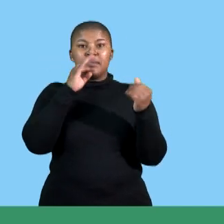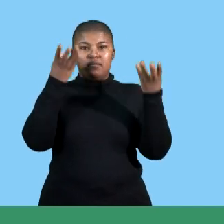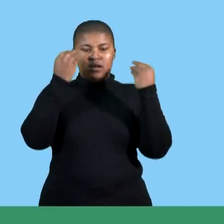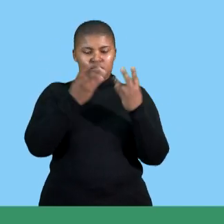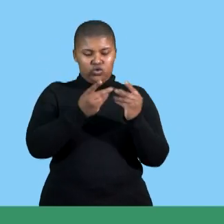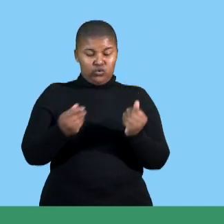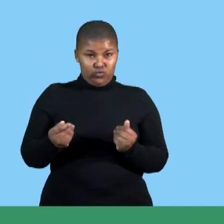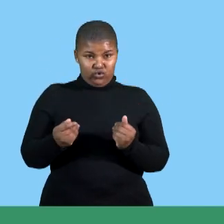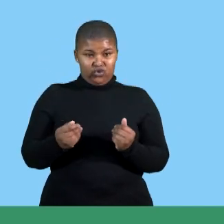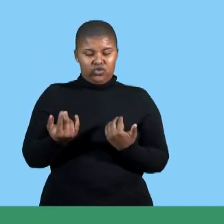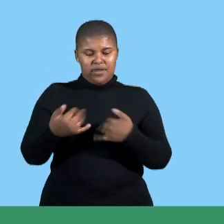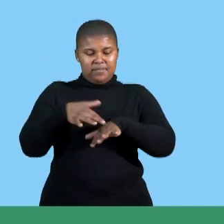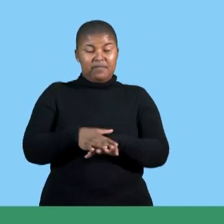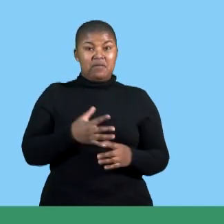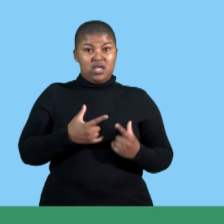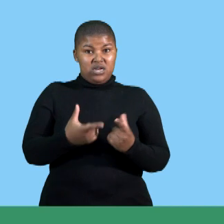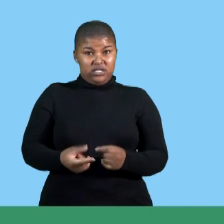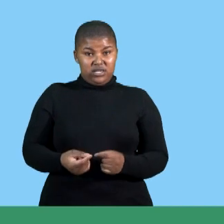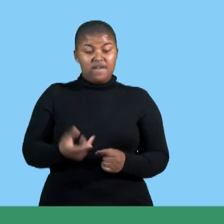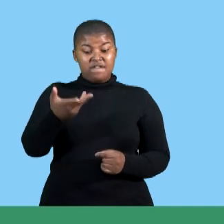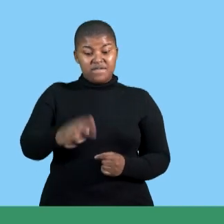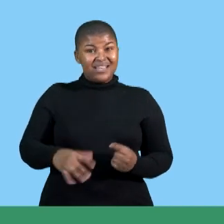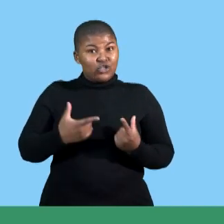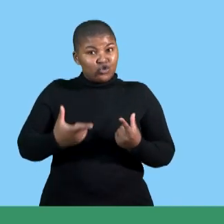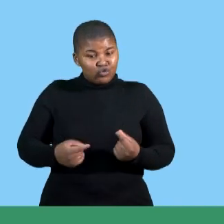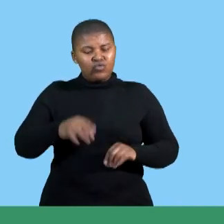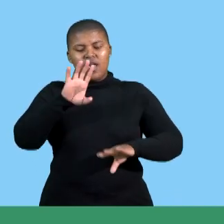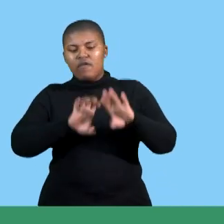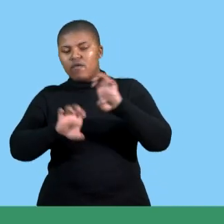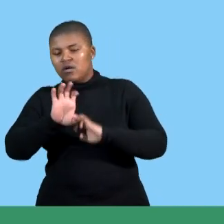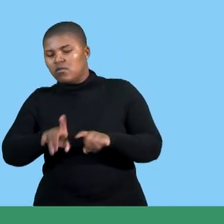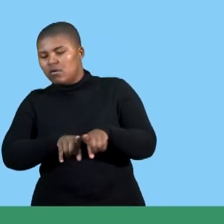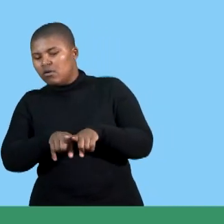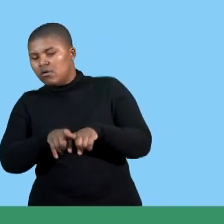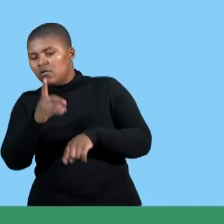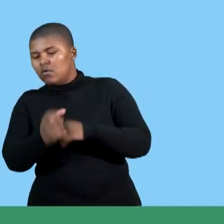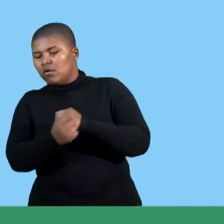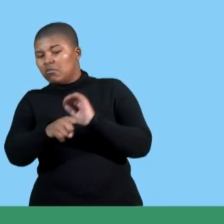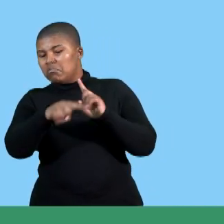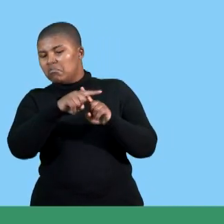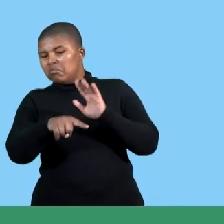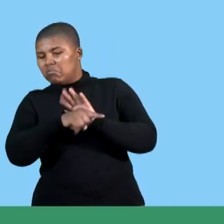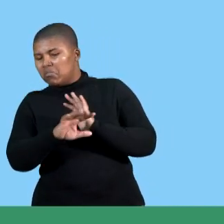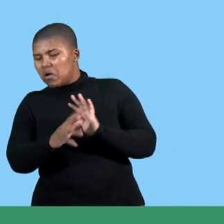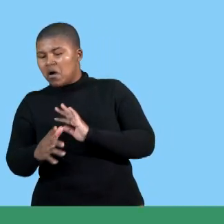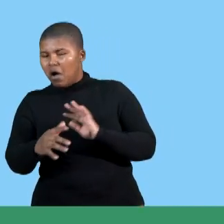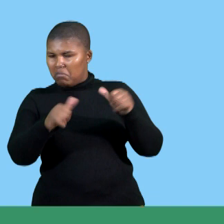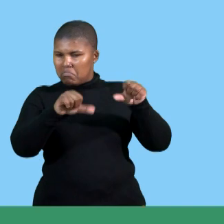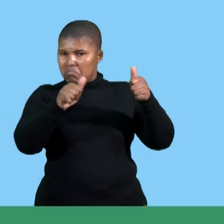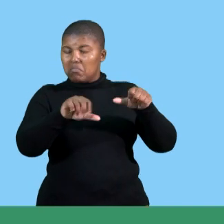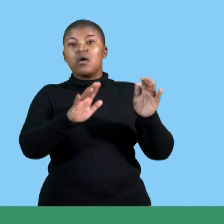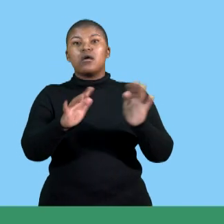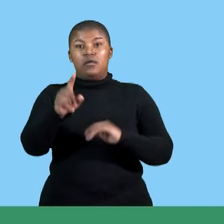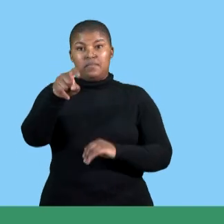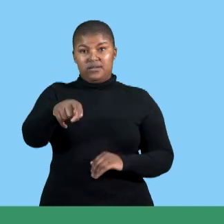We come up with the solutions, we put them into action, and then we evaluate them by looking at their pros and the cons, or